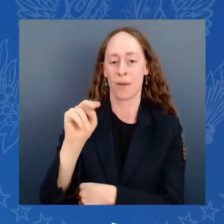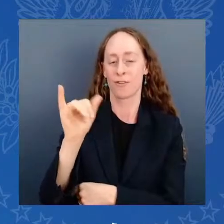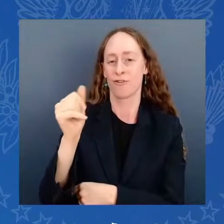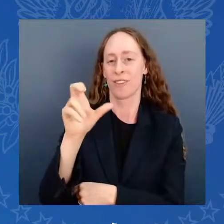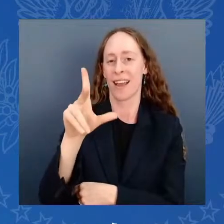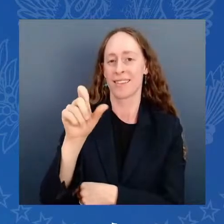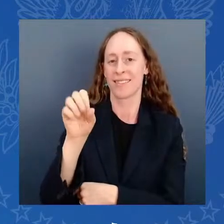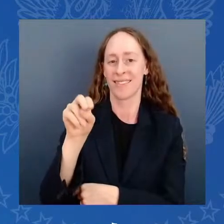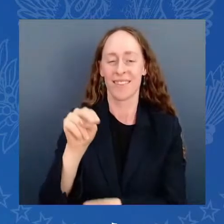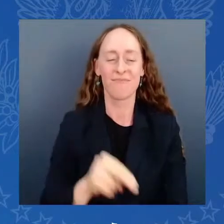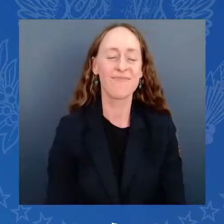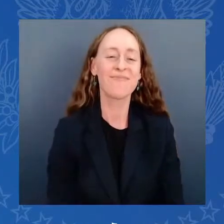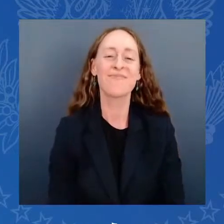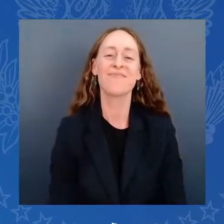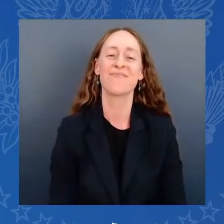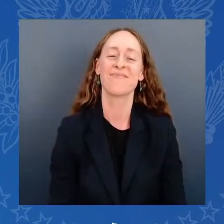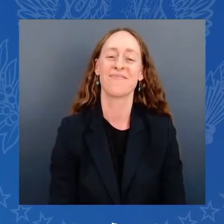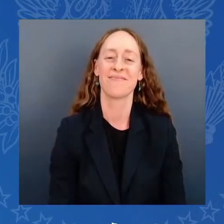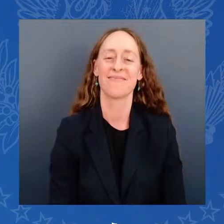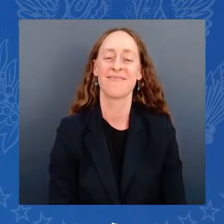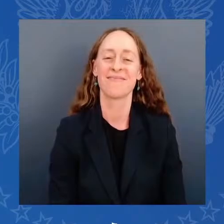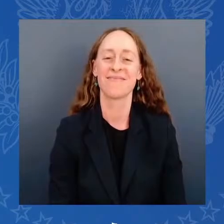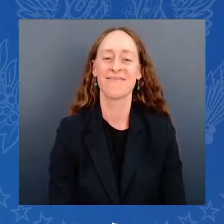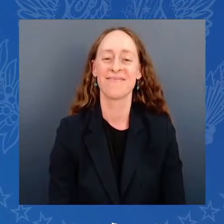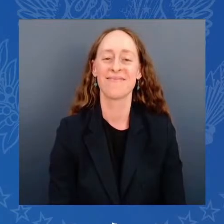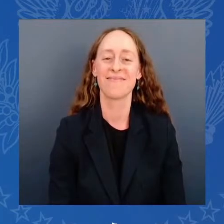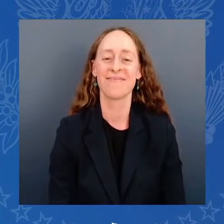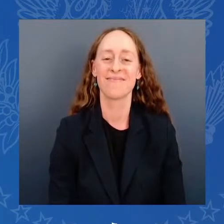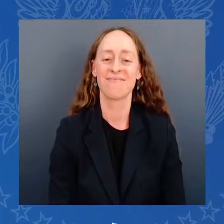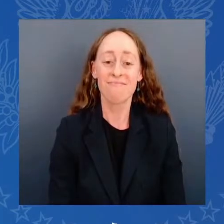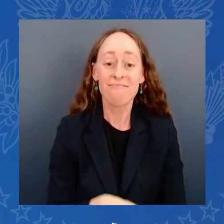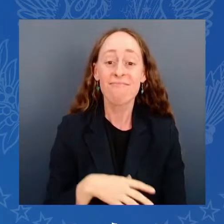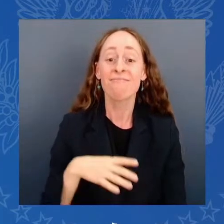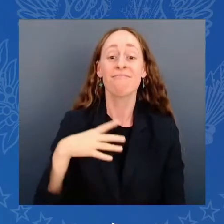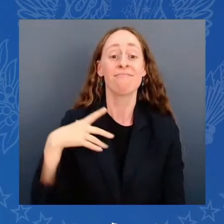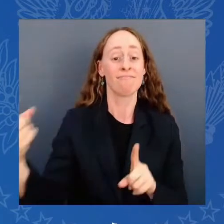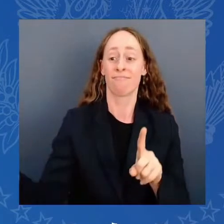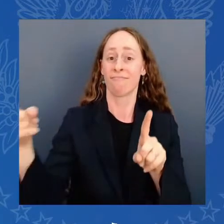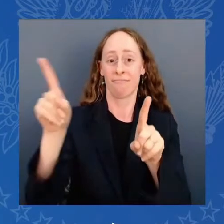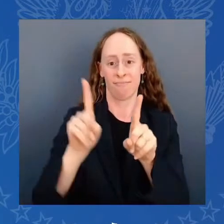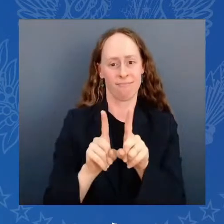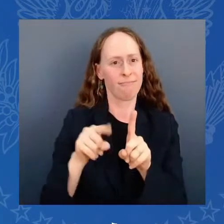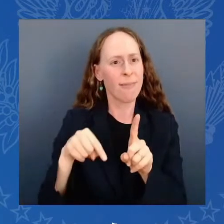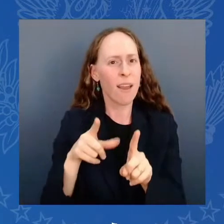and to choose as his running mate Kamala Harris, the